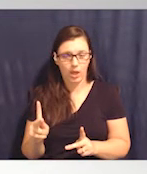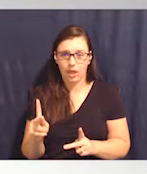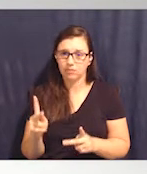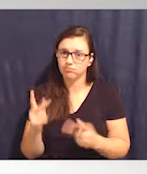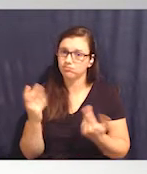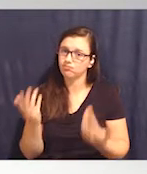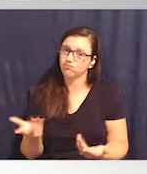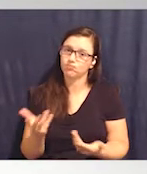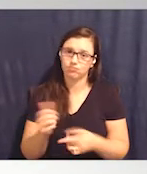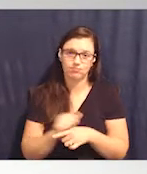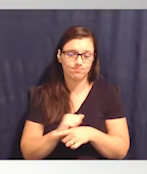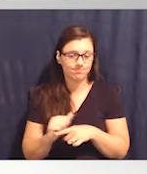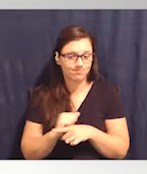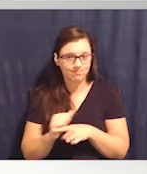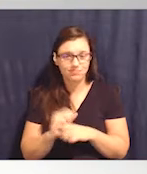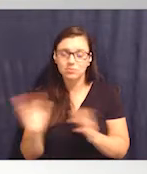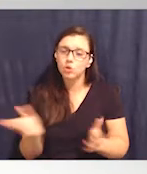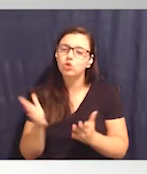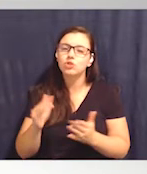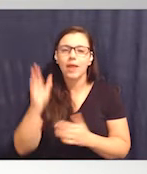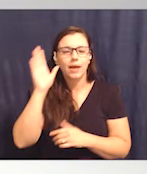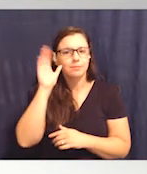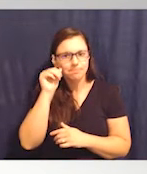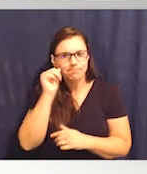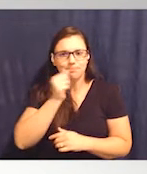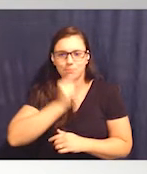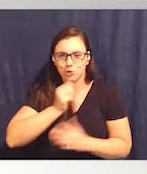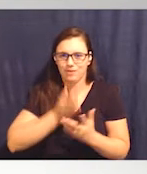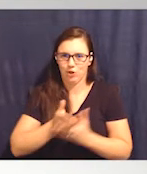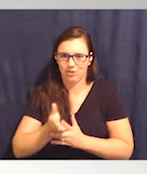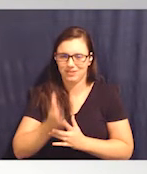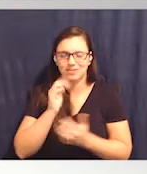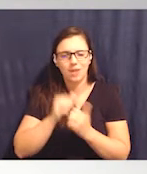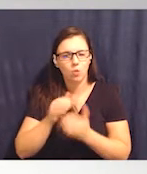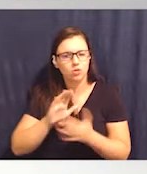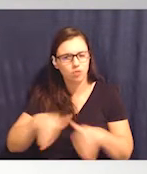perseverance, because it's how your child's going to learn how to succeed.